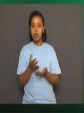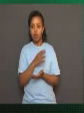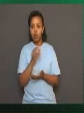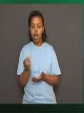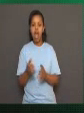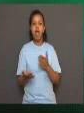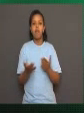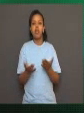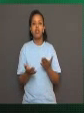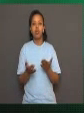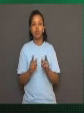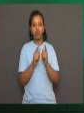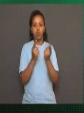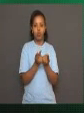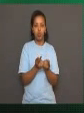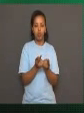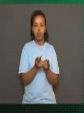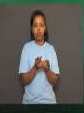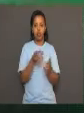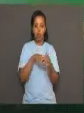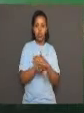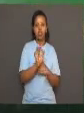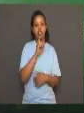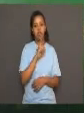group it belongs to.